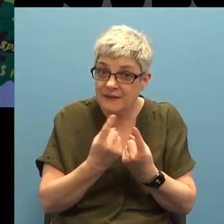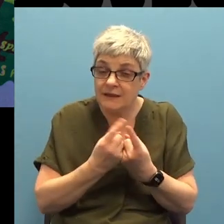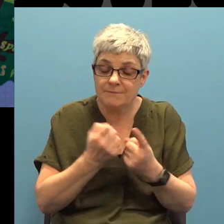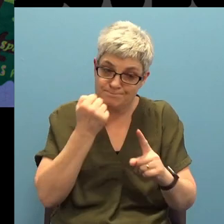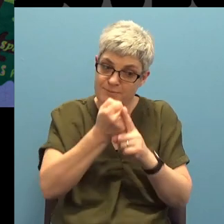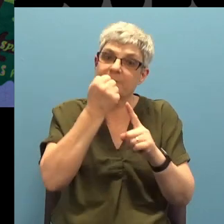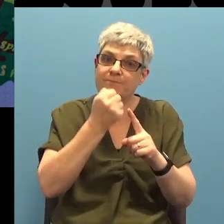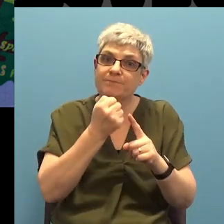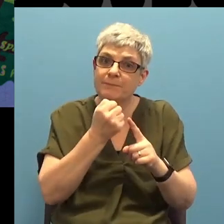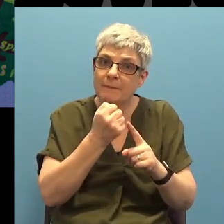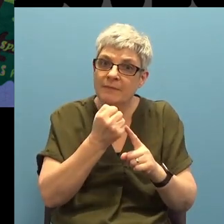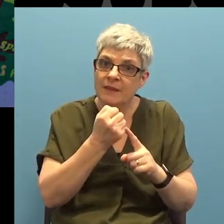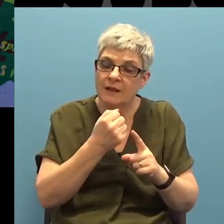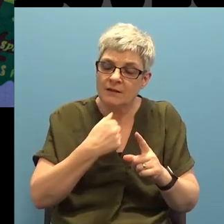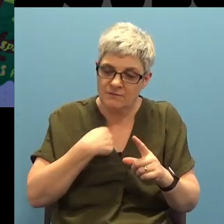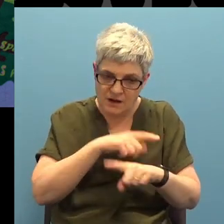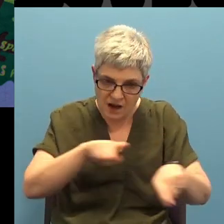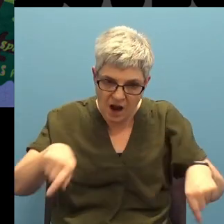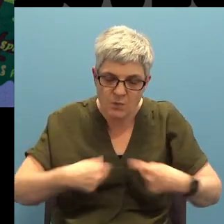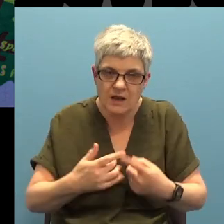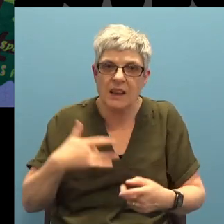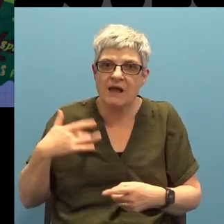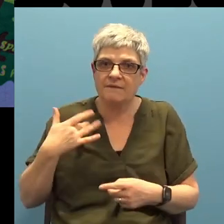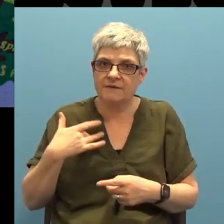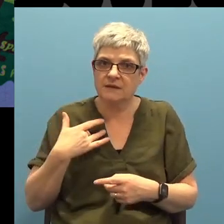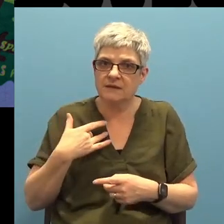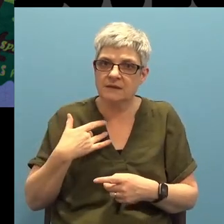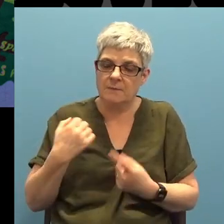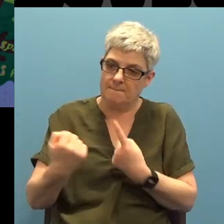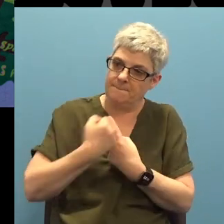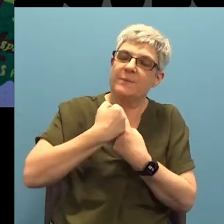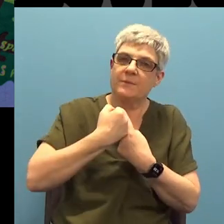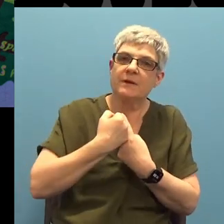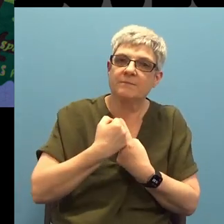us intimately and our lives personally.